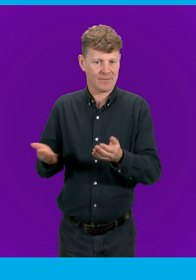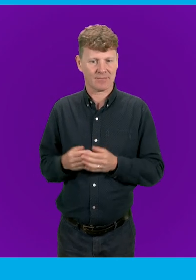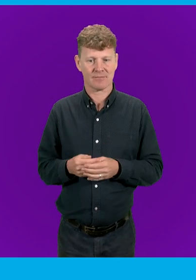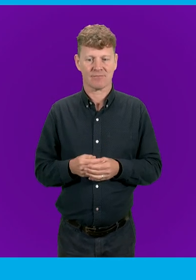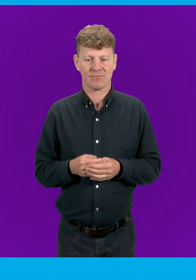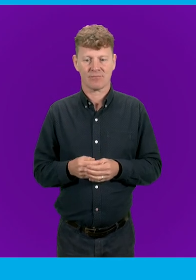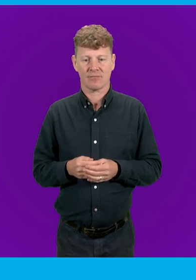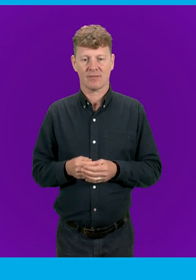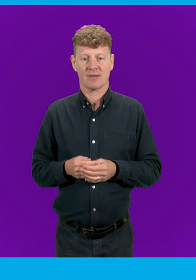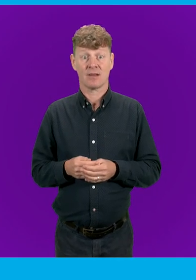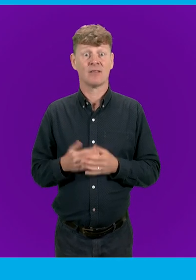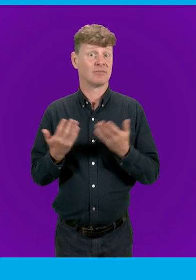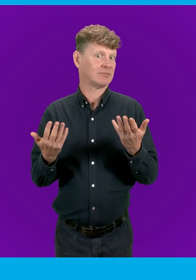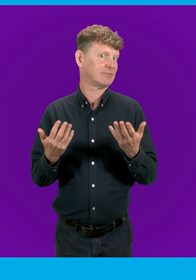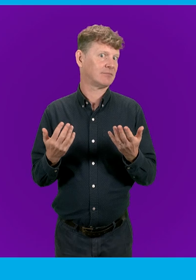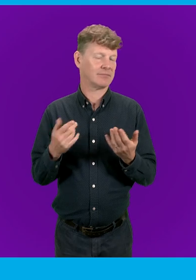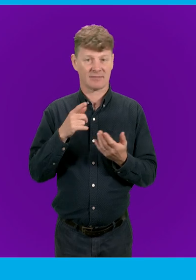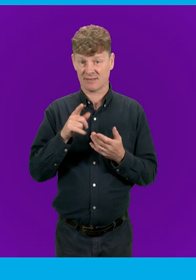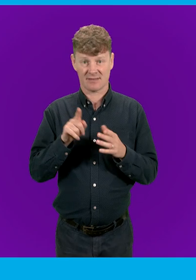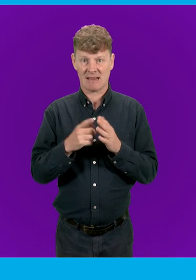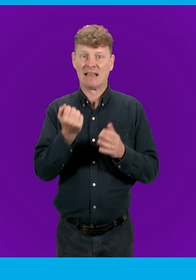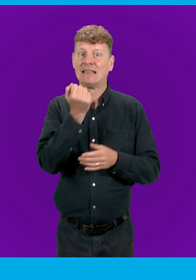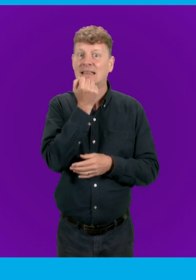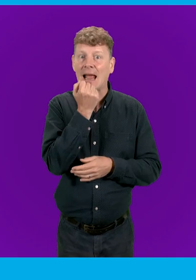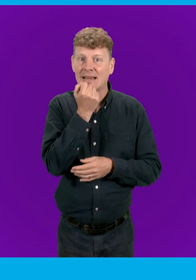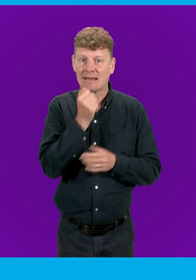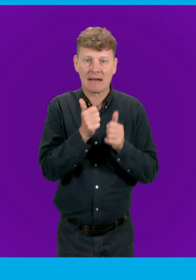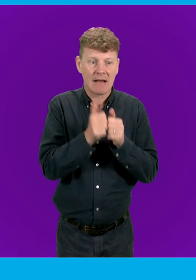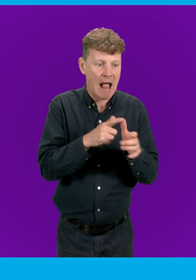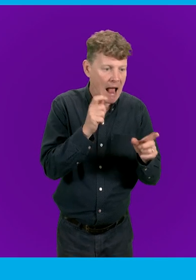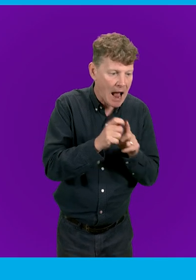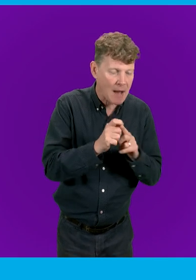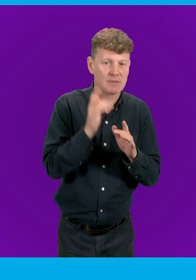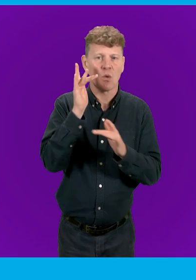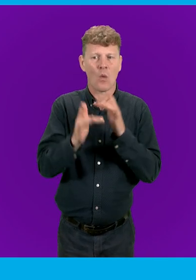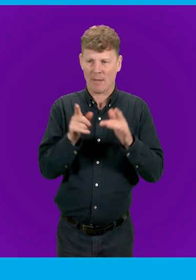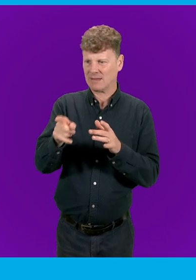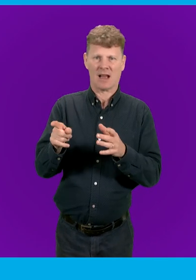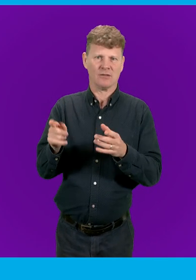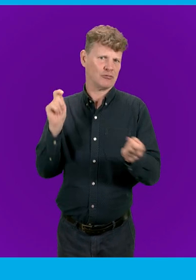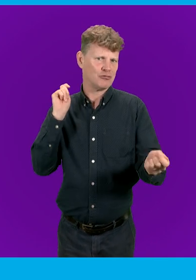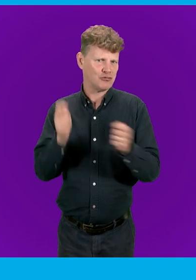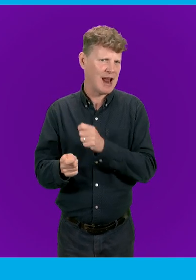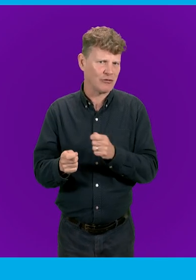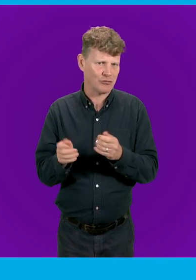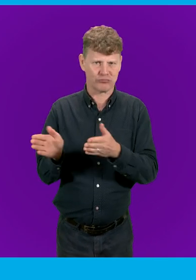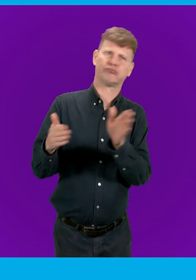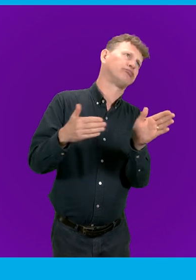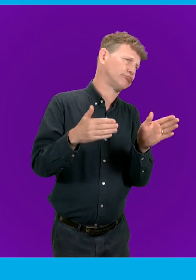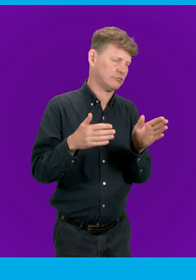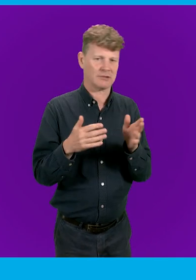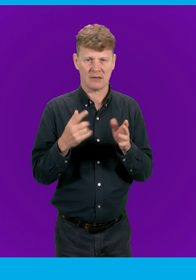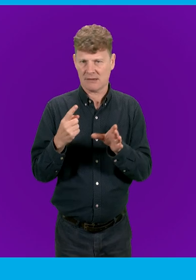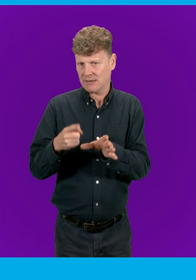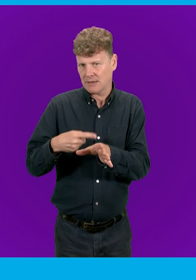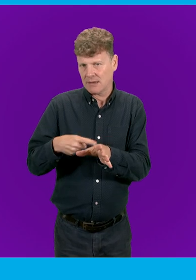like, you know, the rise of dating websites and dating apps and how that's potentially shifted things like consent that young people